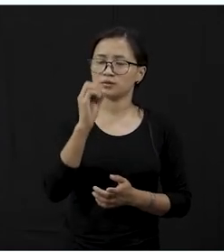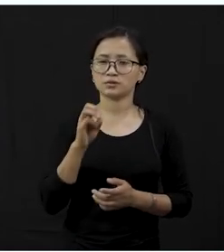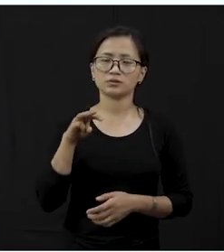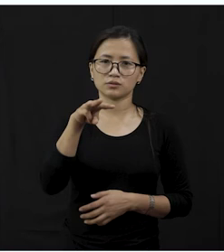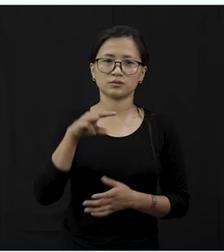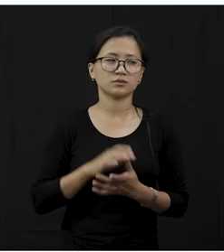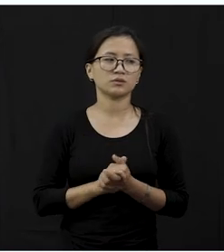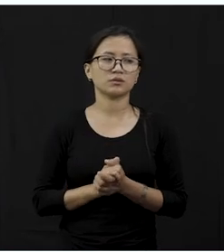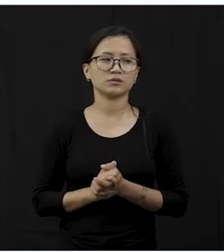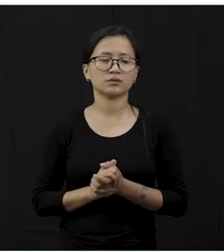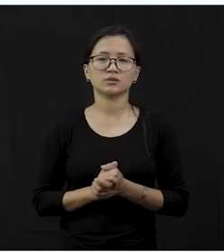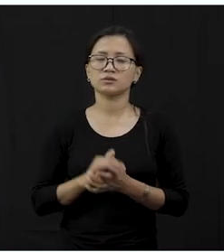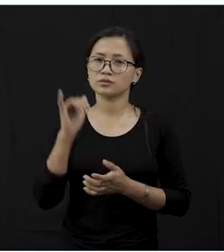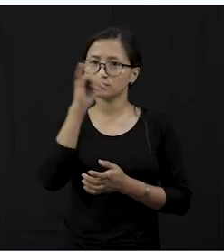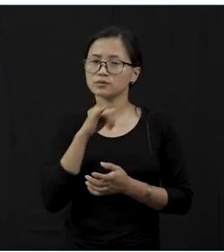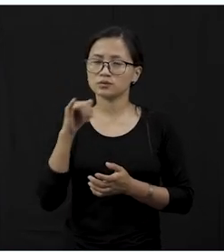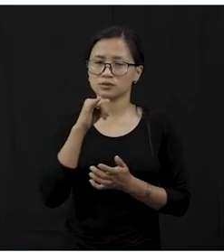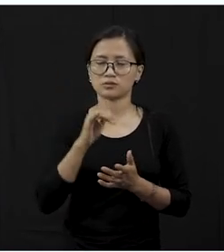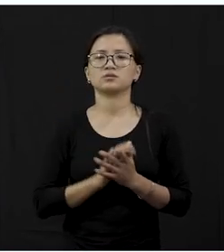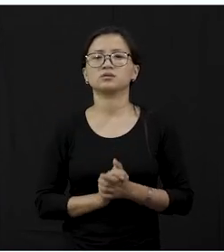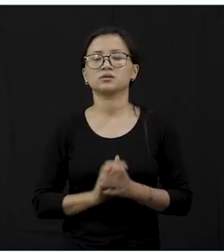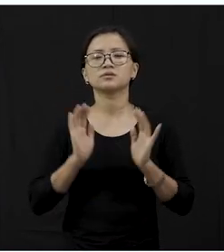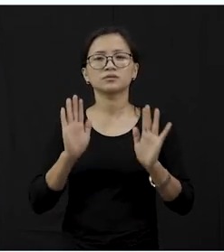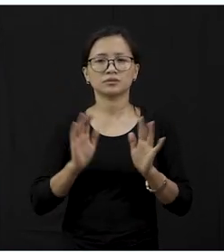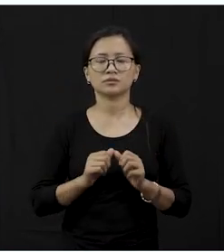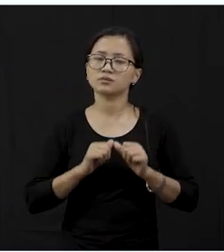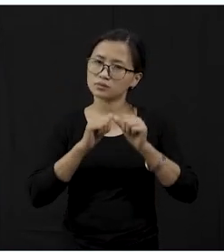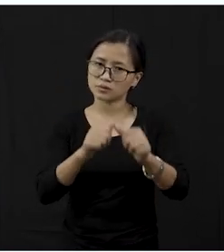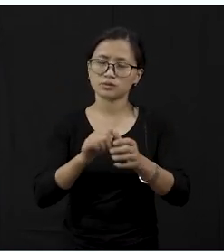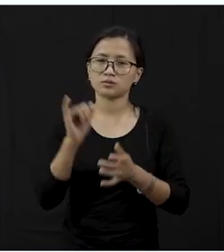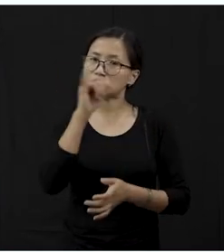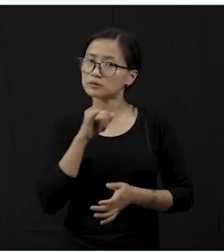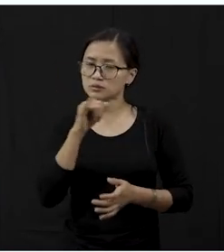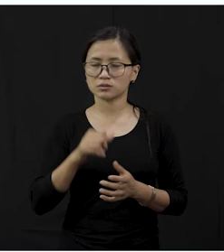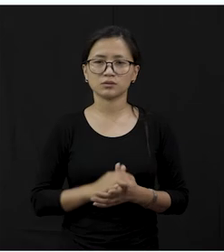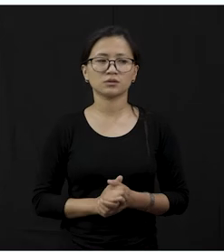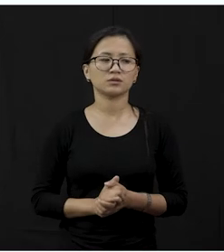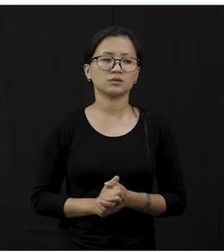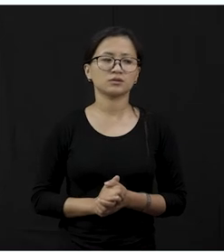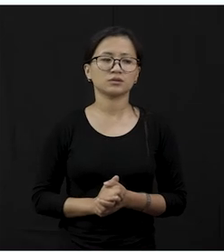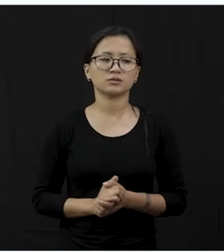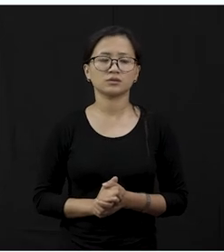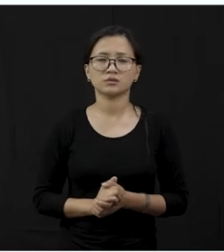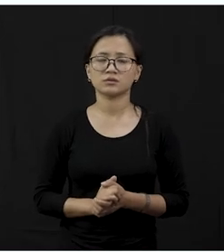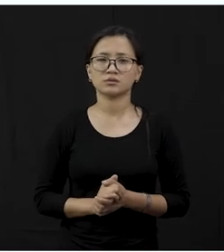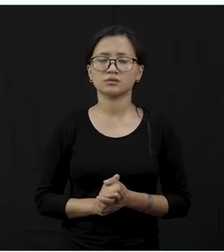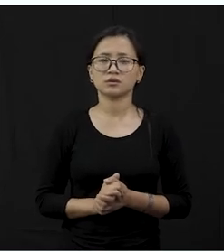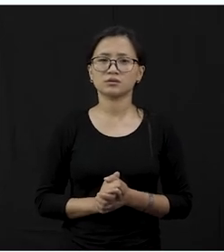in 10,000's place, you have 6. So you will write 6 here, which you read as